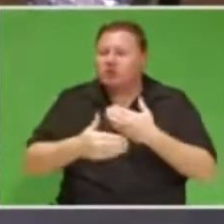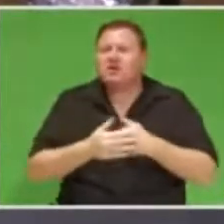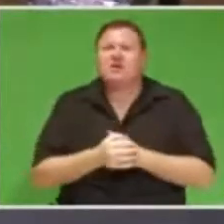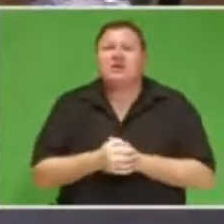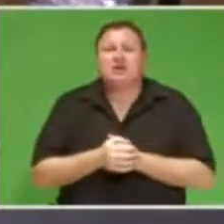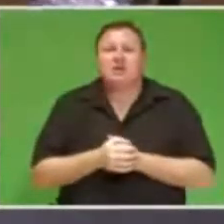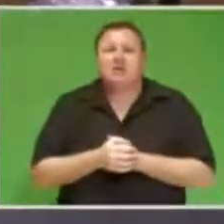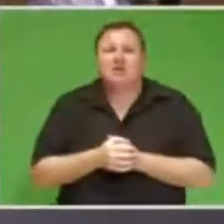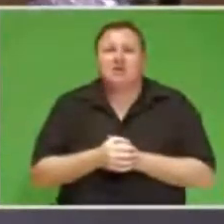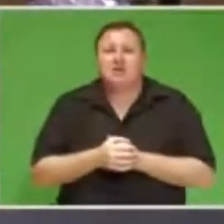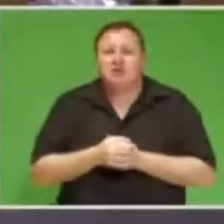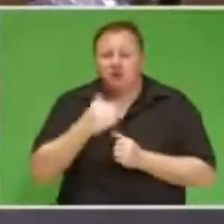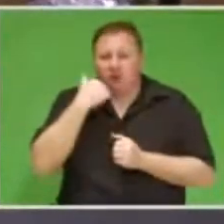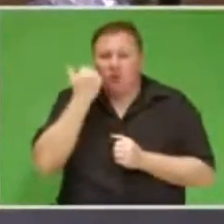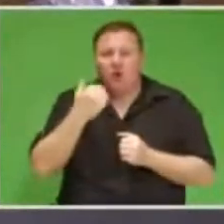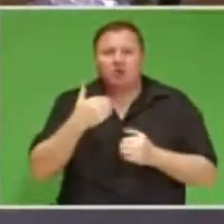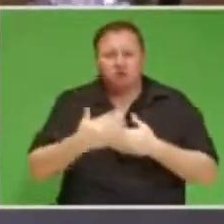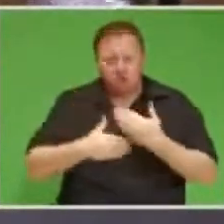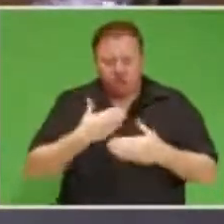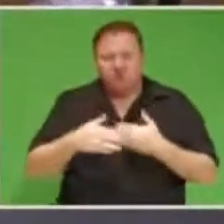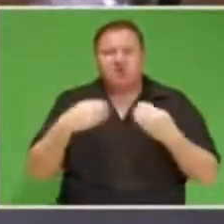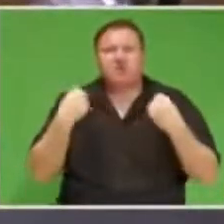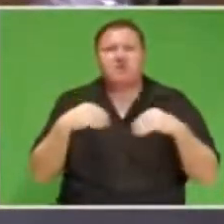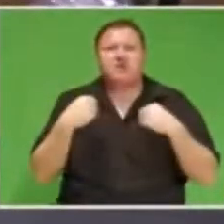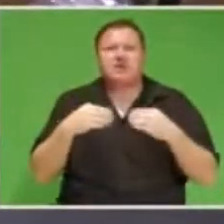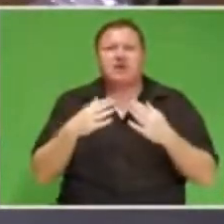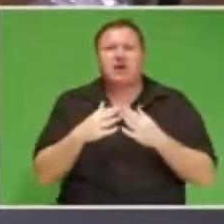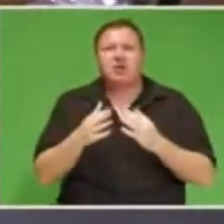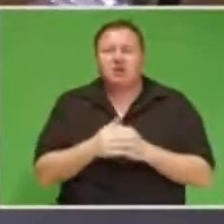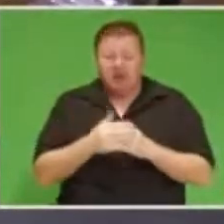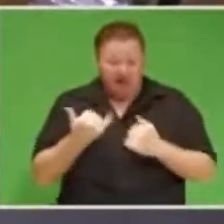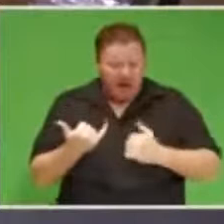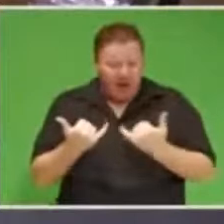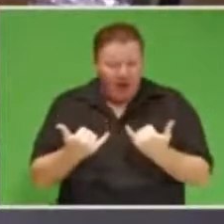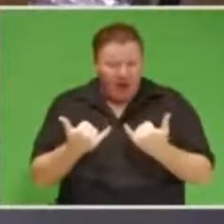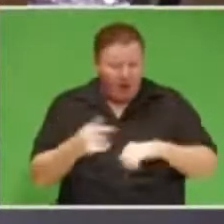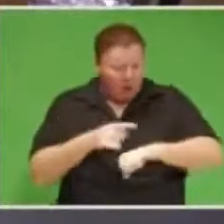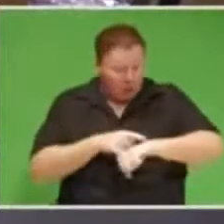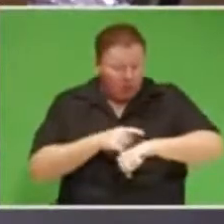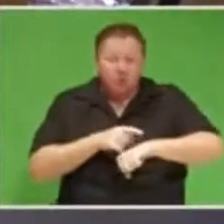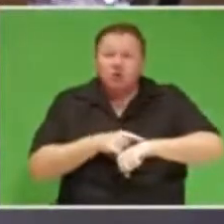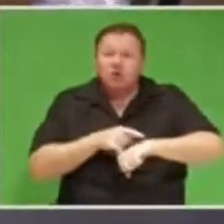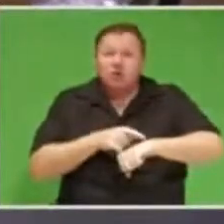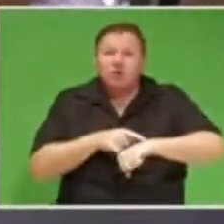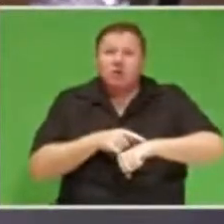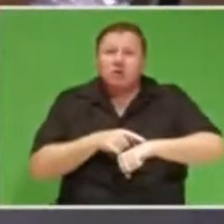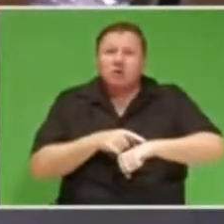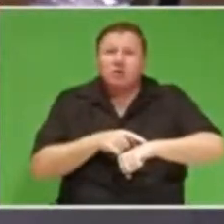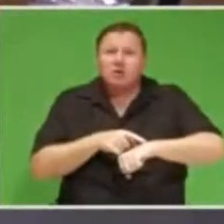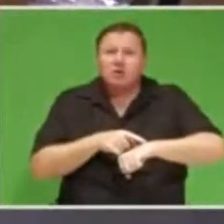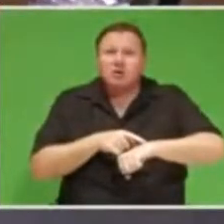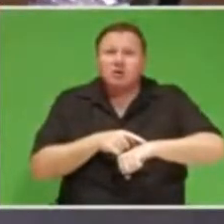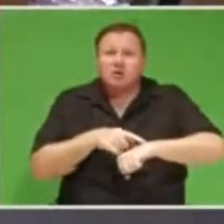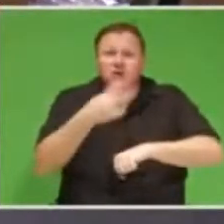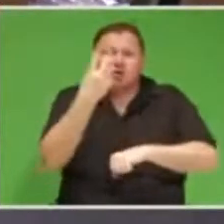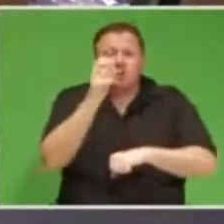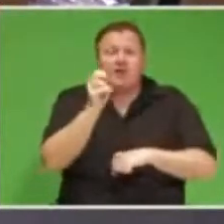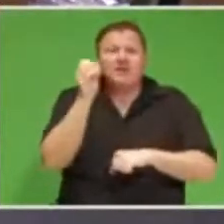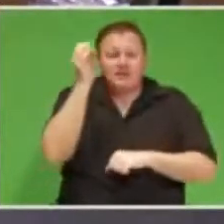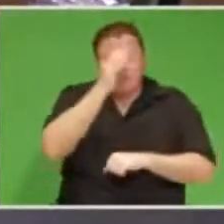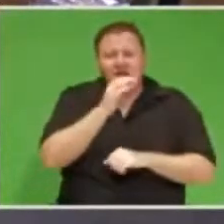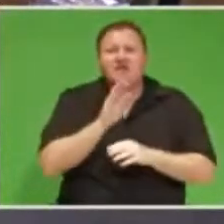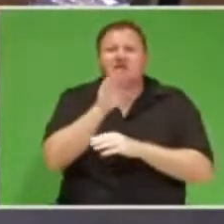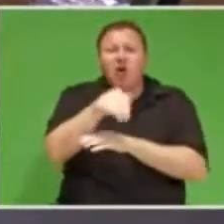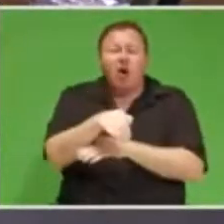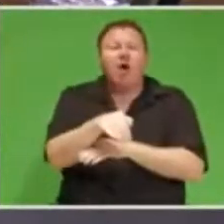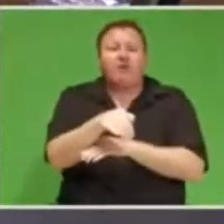we want to proceed with the business of the House. It is now 20 past, since 20 minutes after, since we